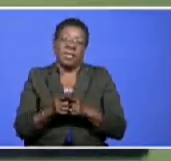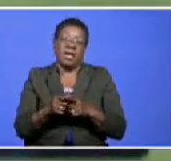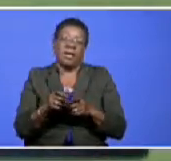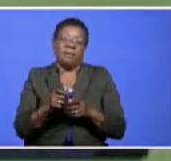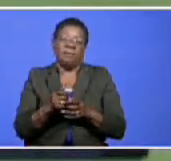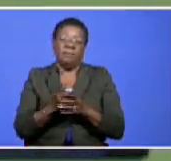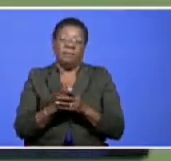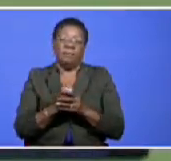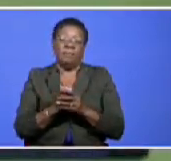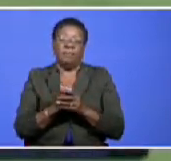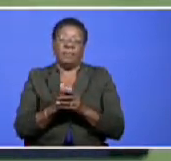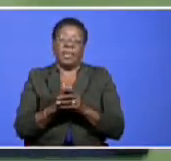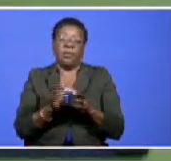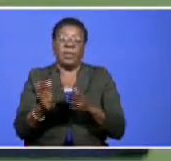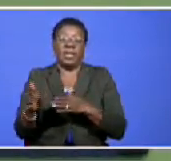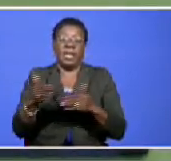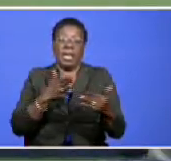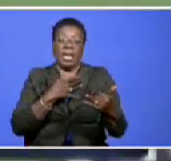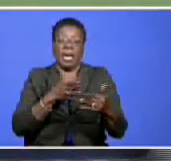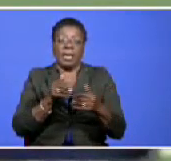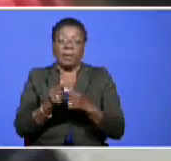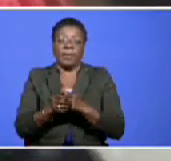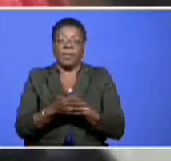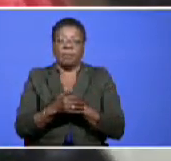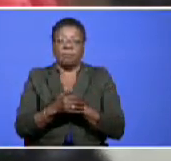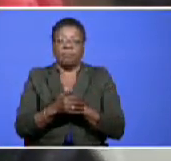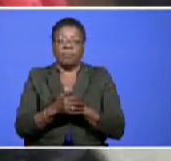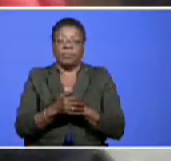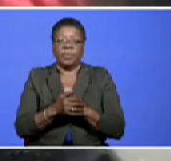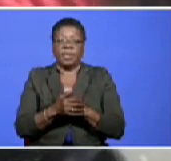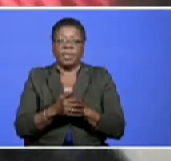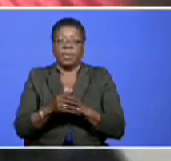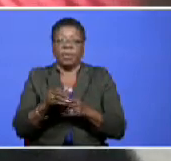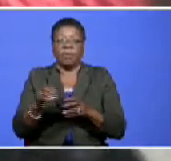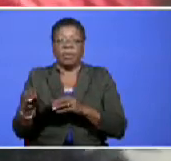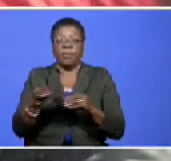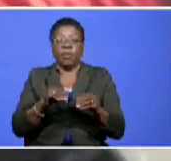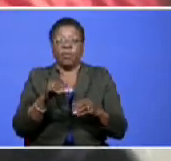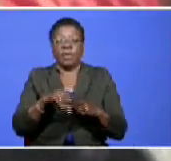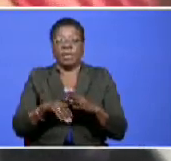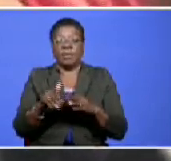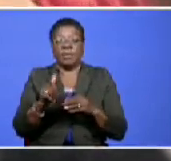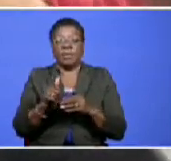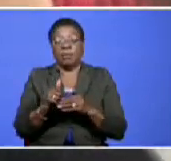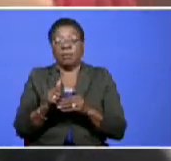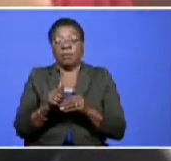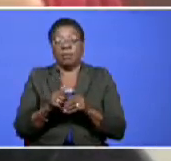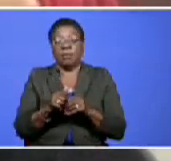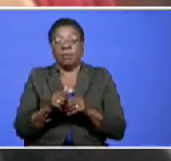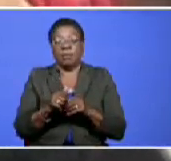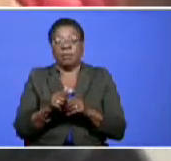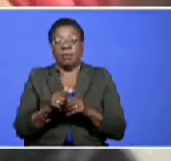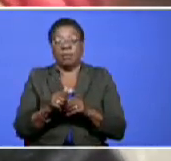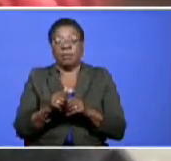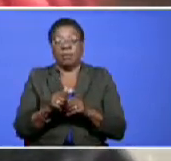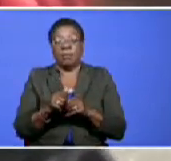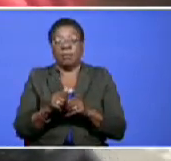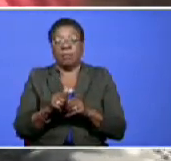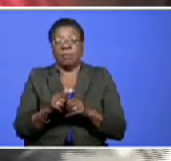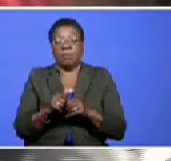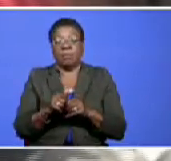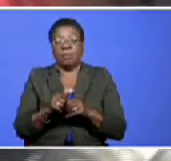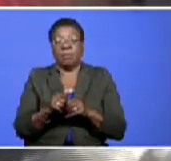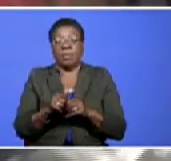it, and it definitely boosted our confidence and helped us move down the field a little bit. It got us